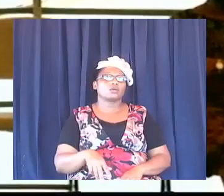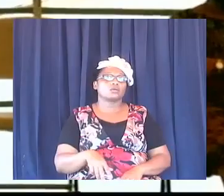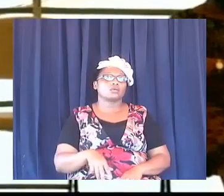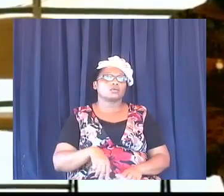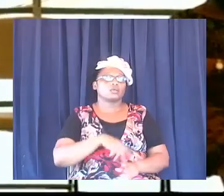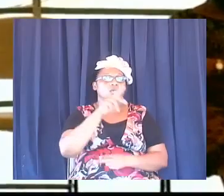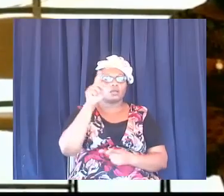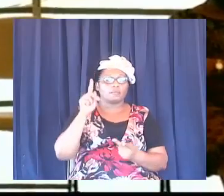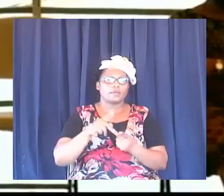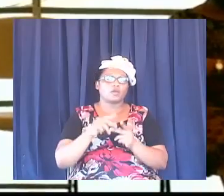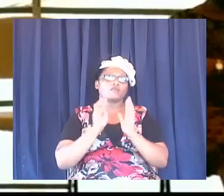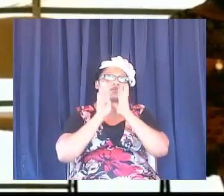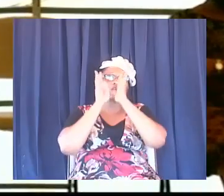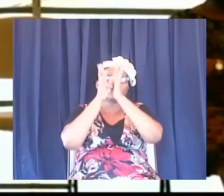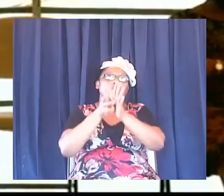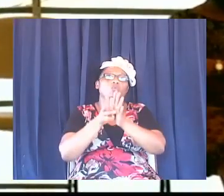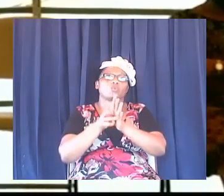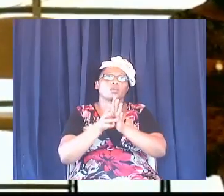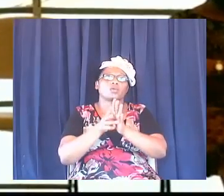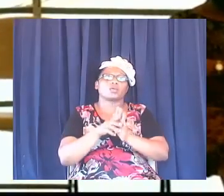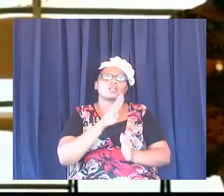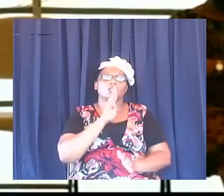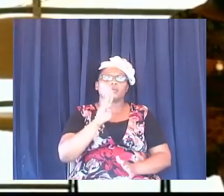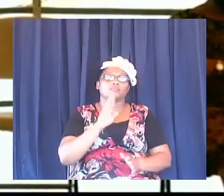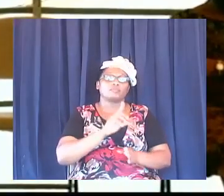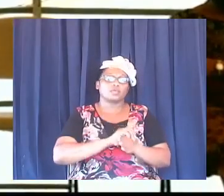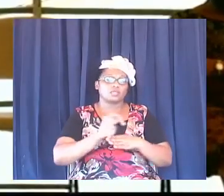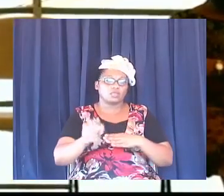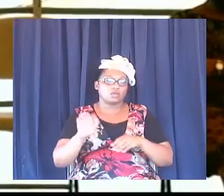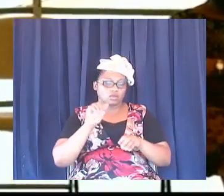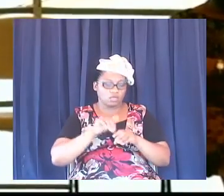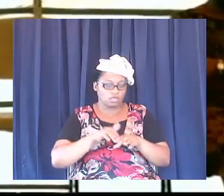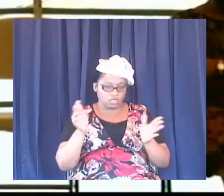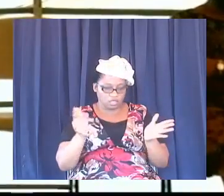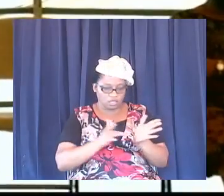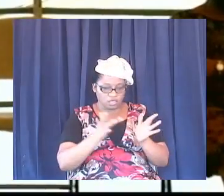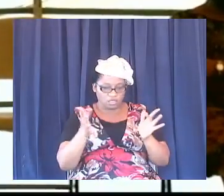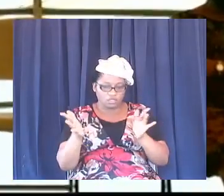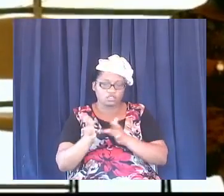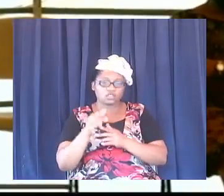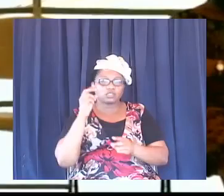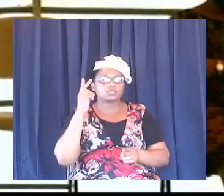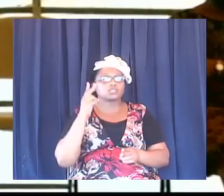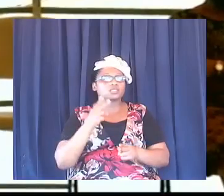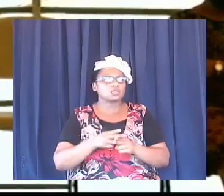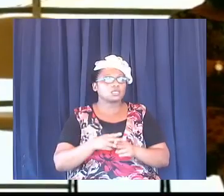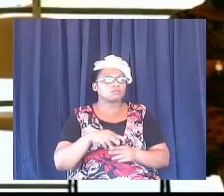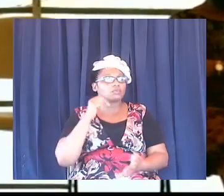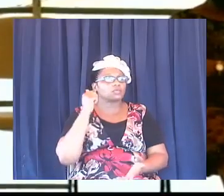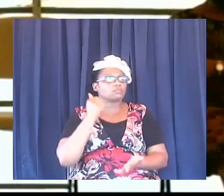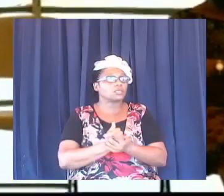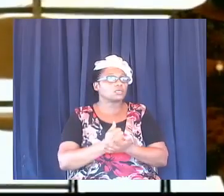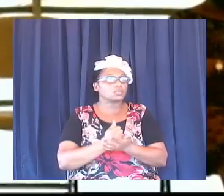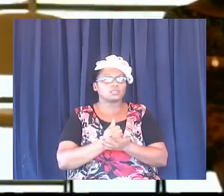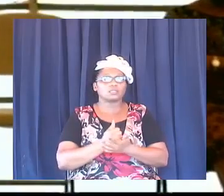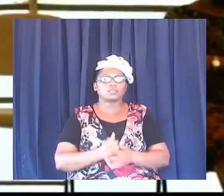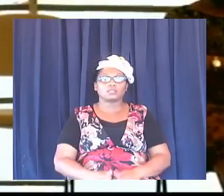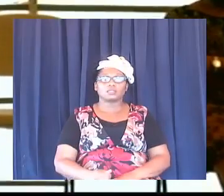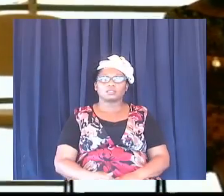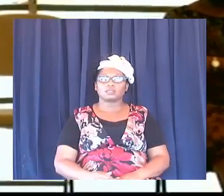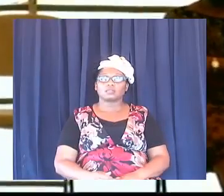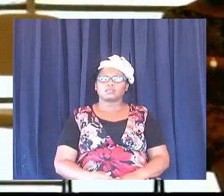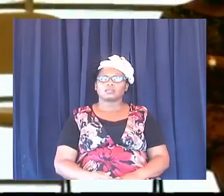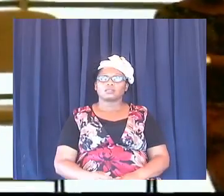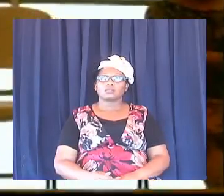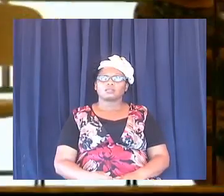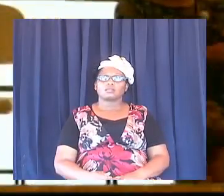perfect will be accomplished in Jesus' name. In Jesus' name, Amen. Amen.